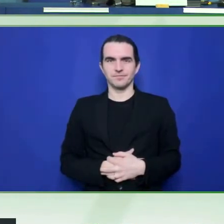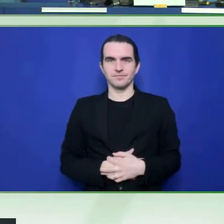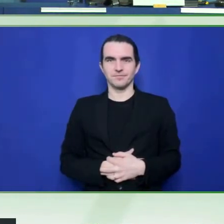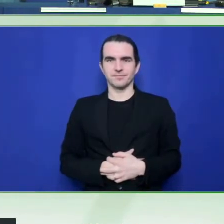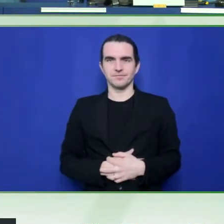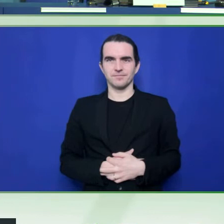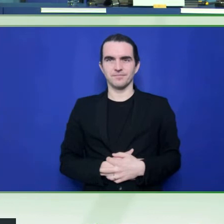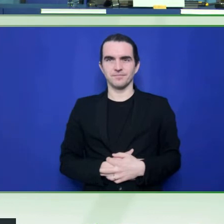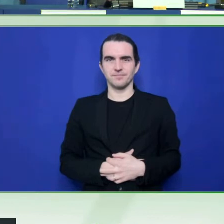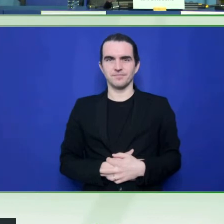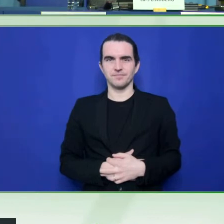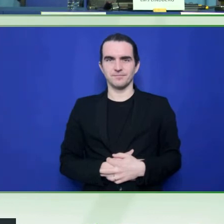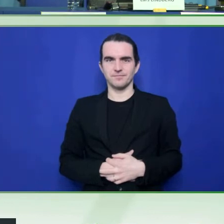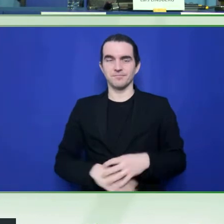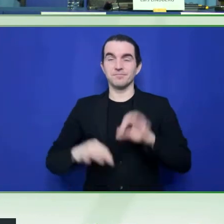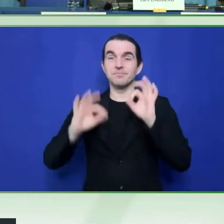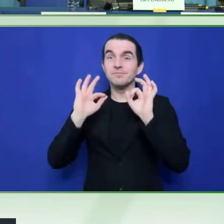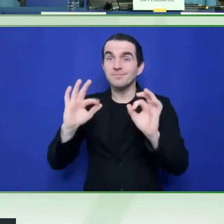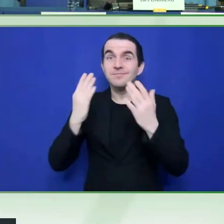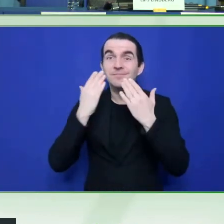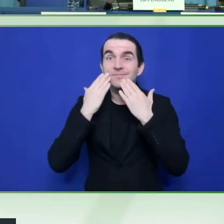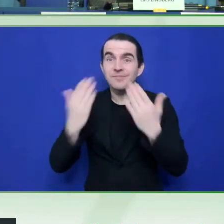institution within the Nordic